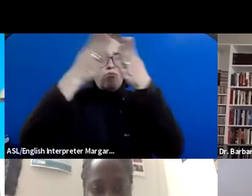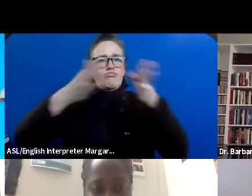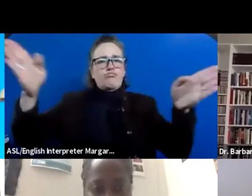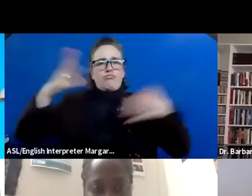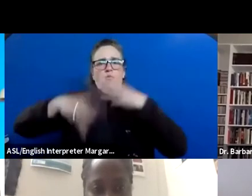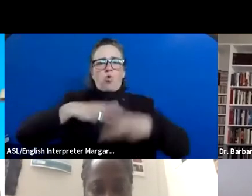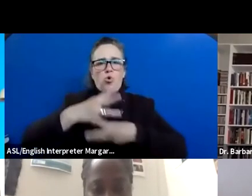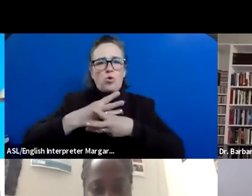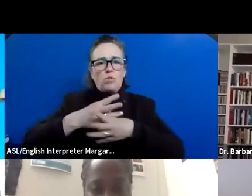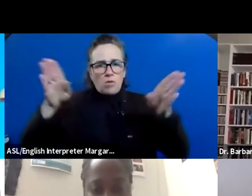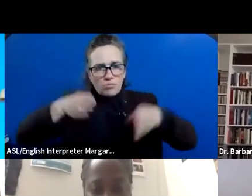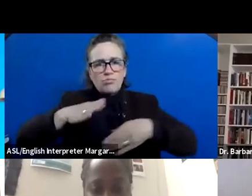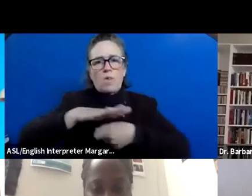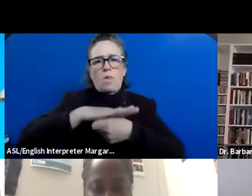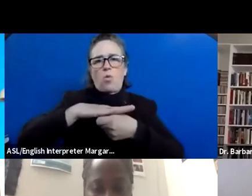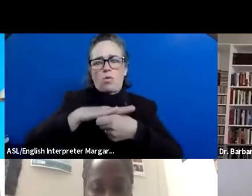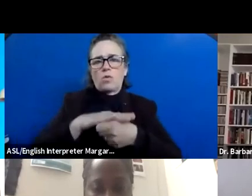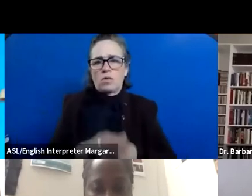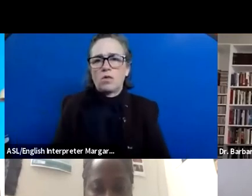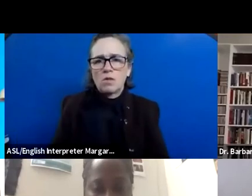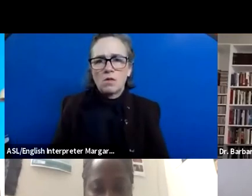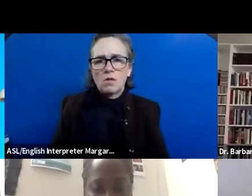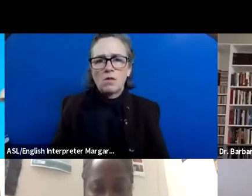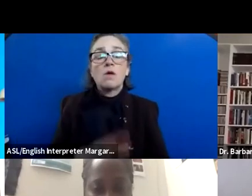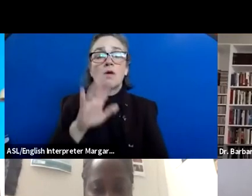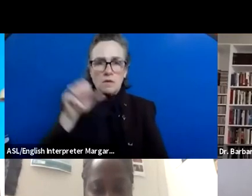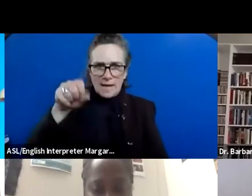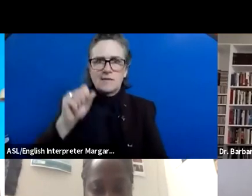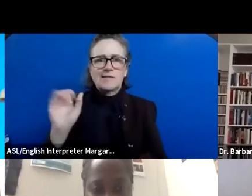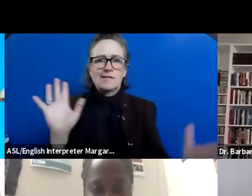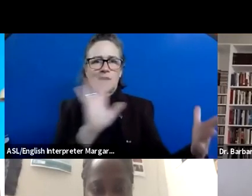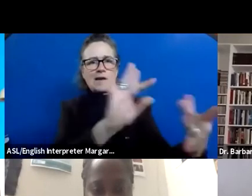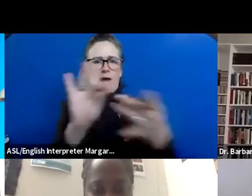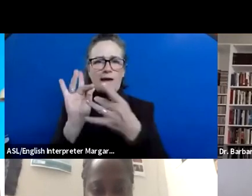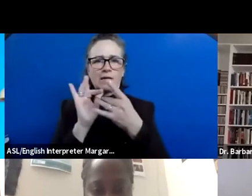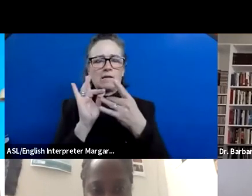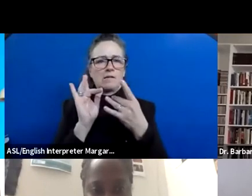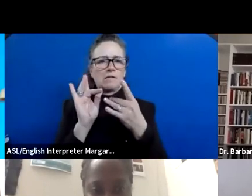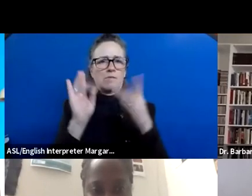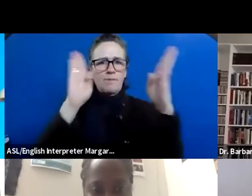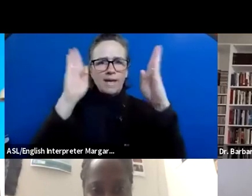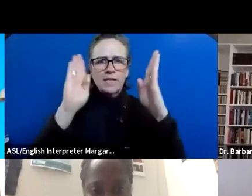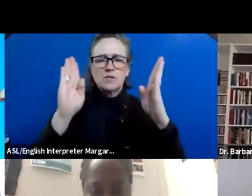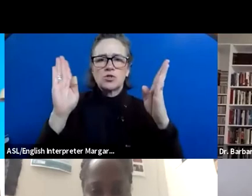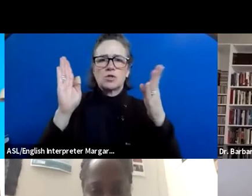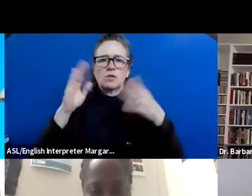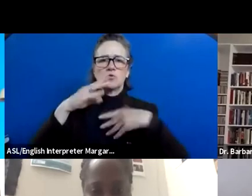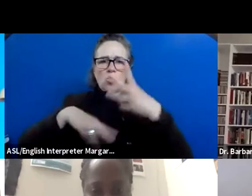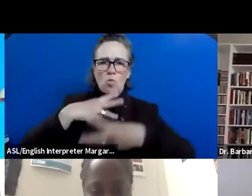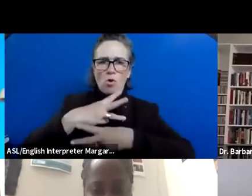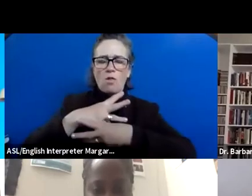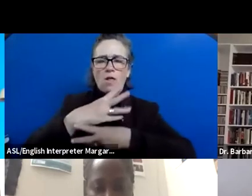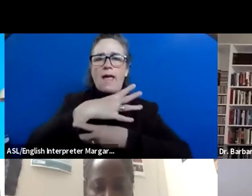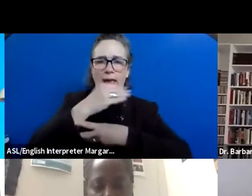there that there is the need to do the connections, and there's also the need, oftentimes when I speak